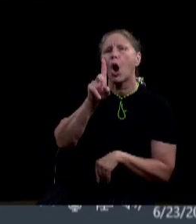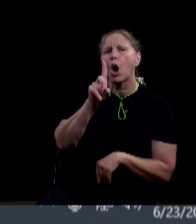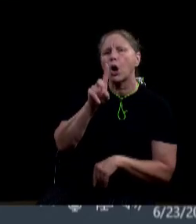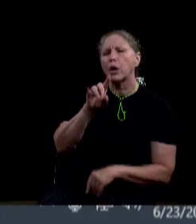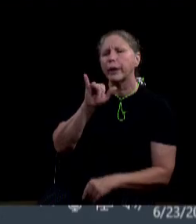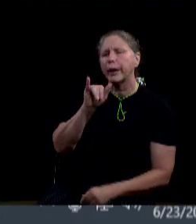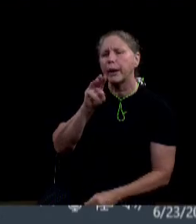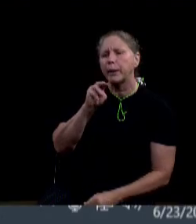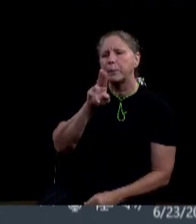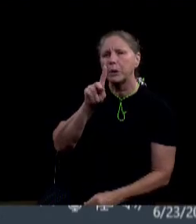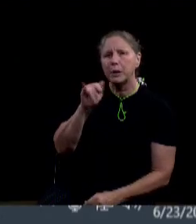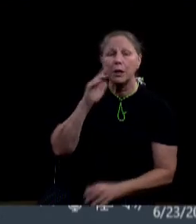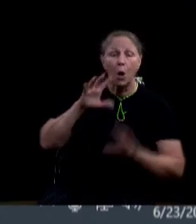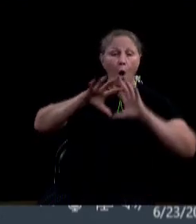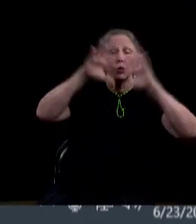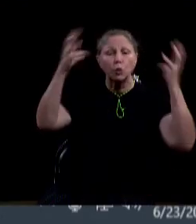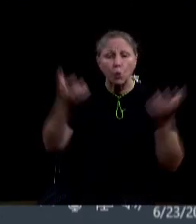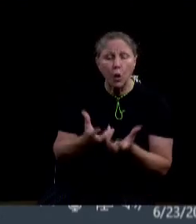What is,